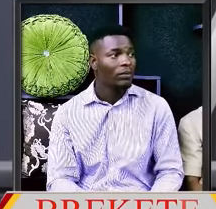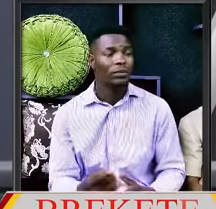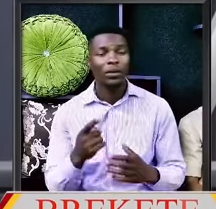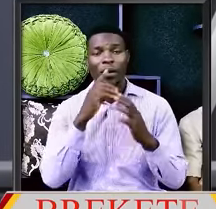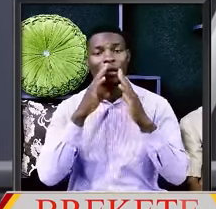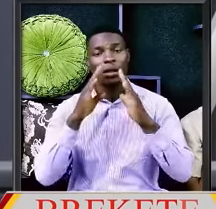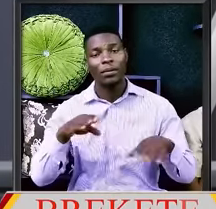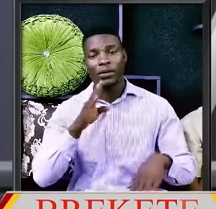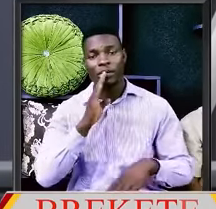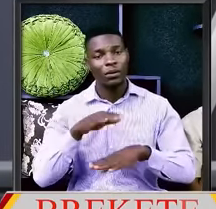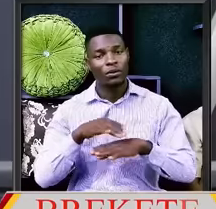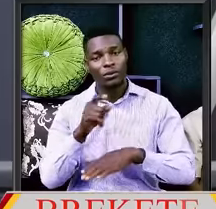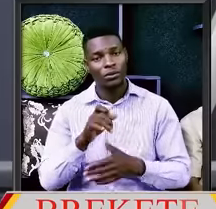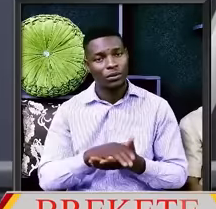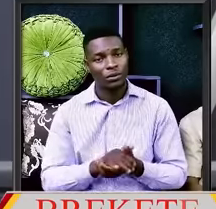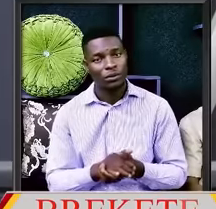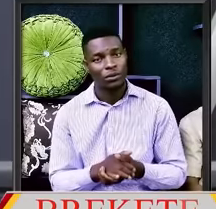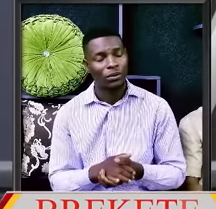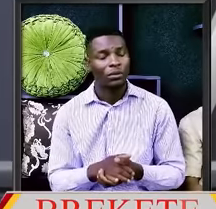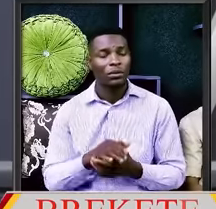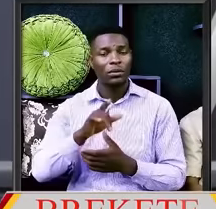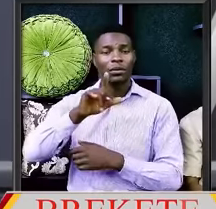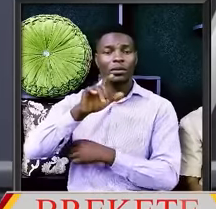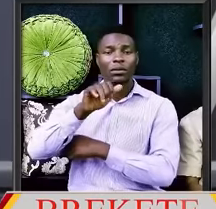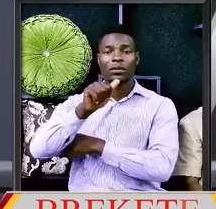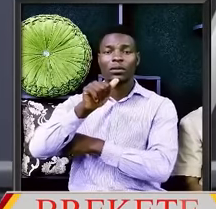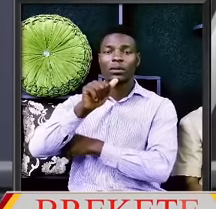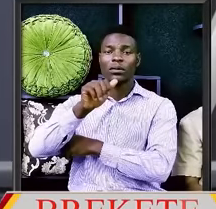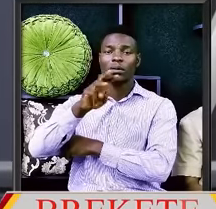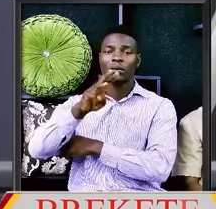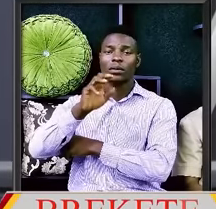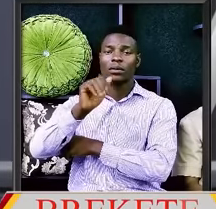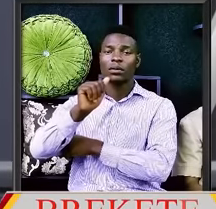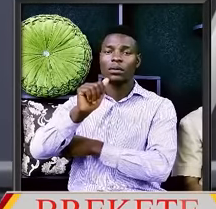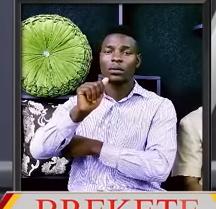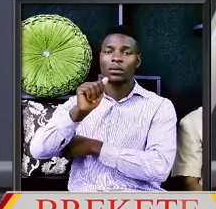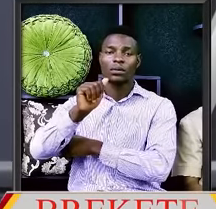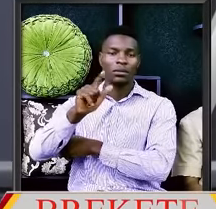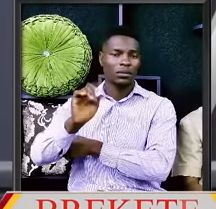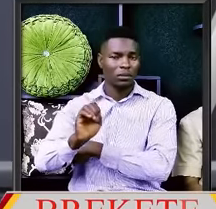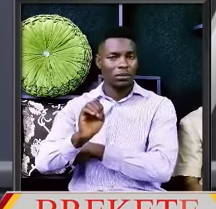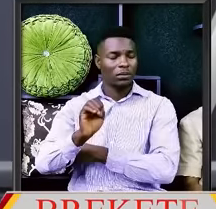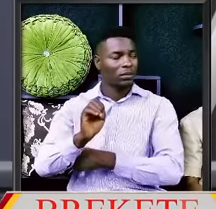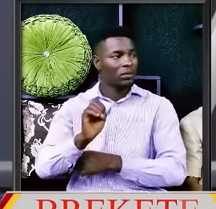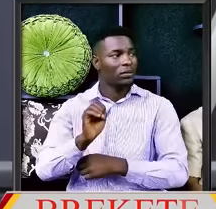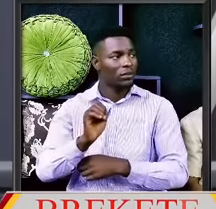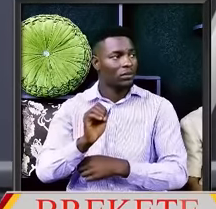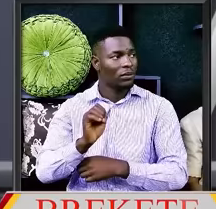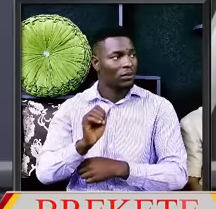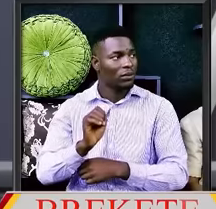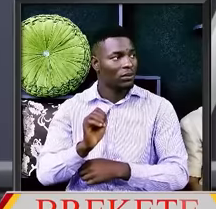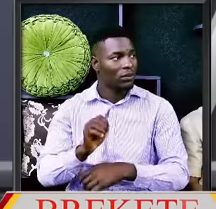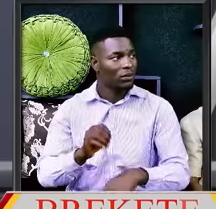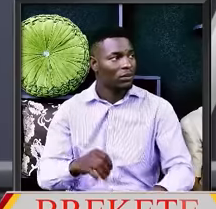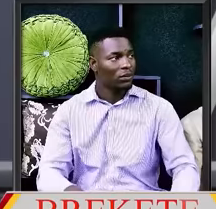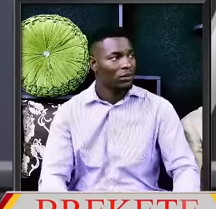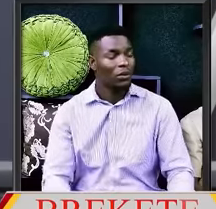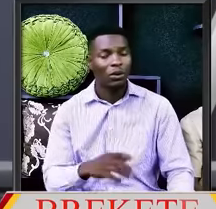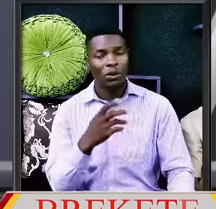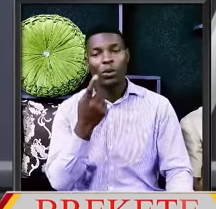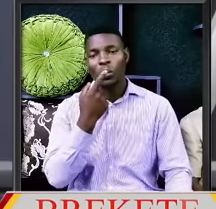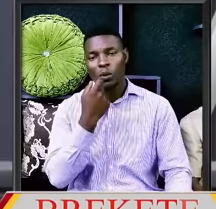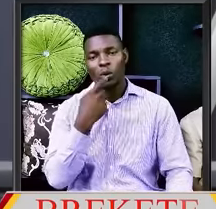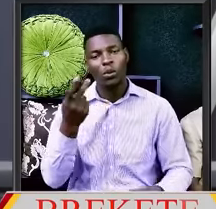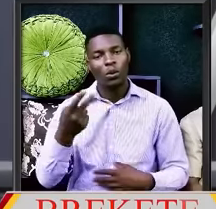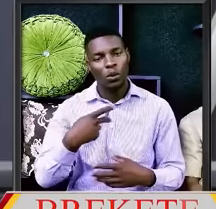Abuja. Okay, Lawale, you for off that radio. Hello, good morning. Hello, good morning. I'm with you. Yeah, hello, good morning. Yes, now who me